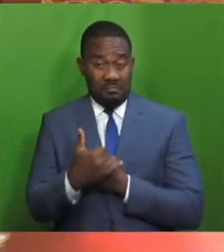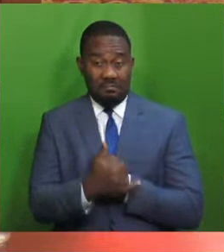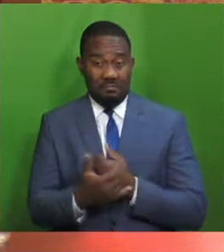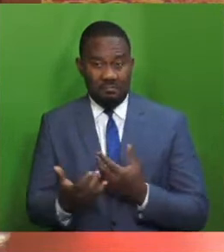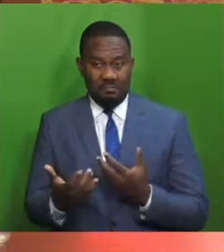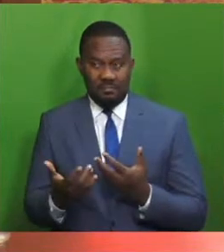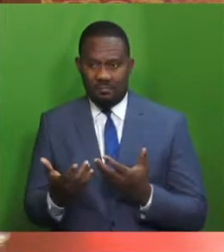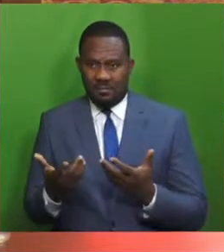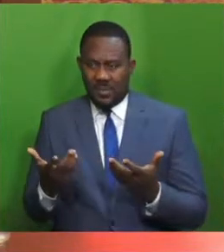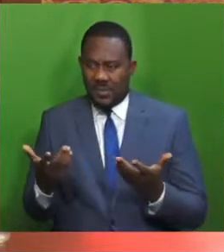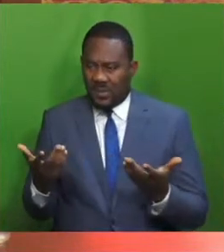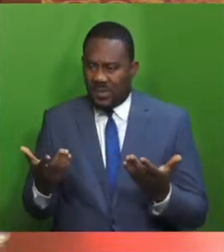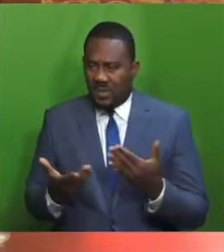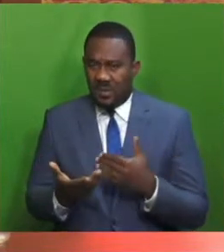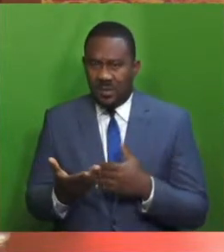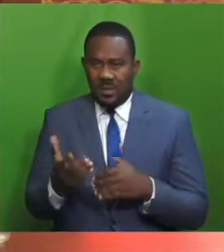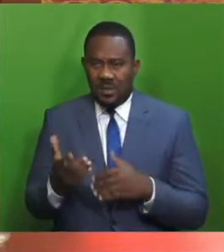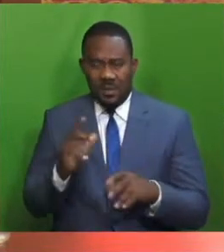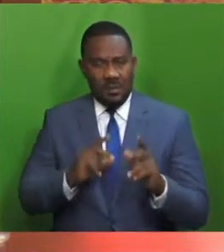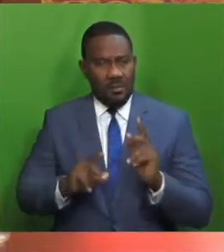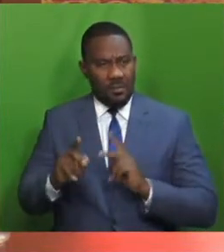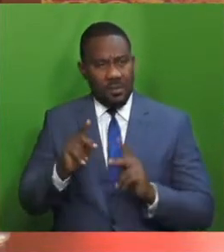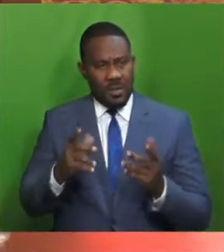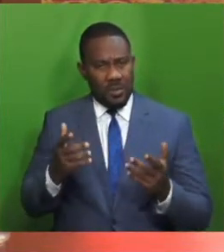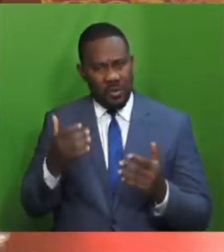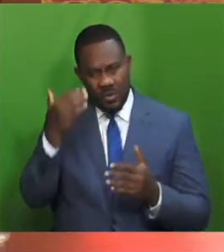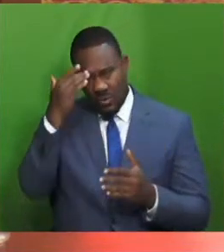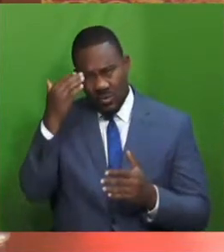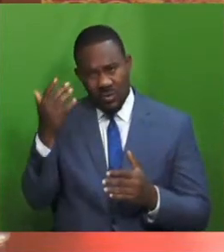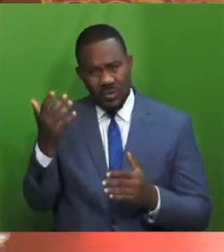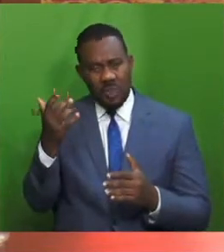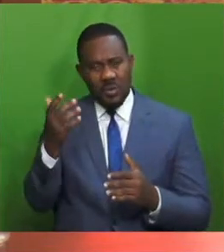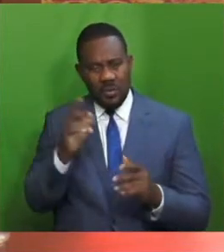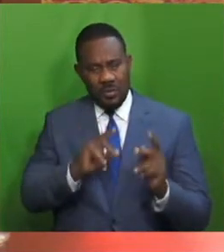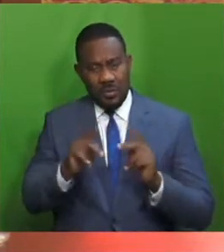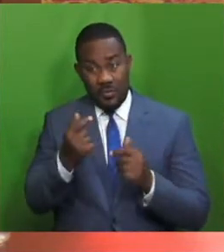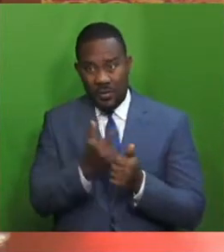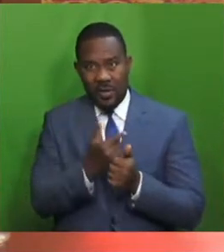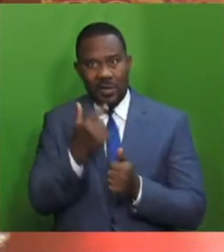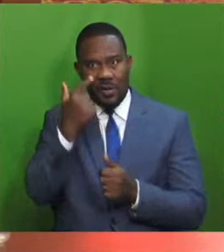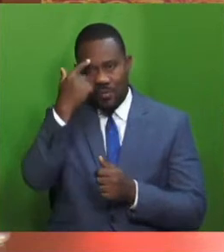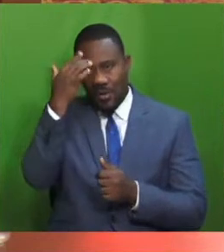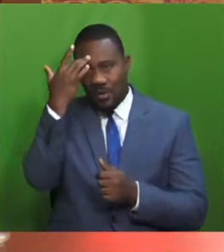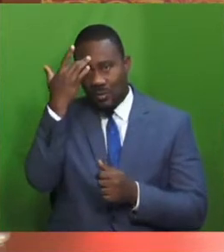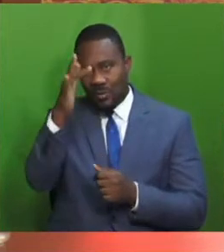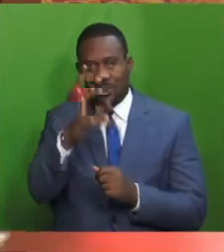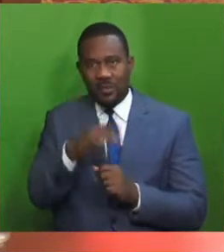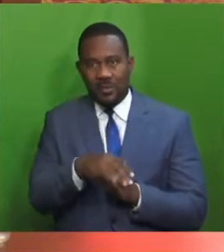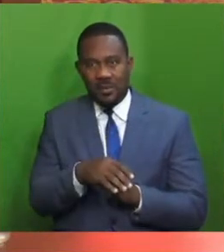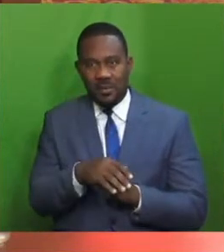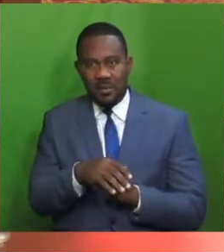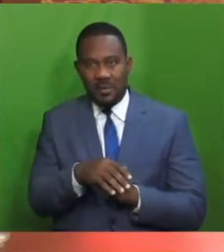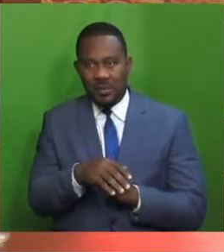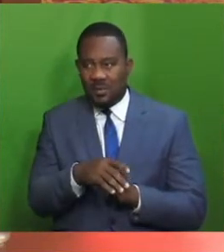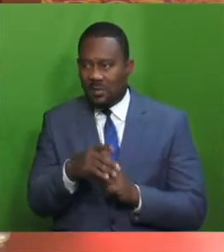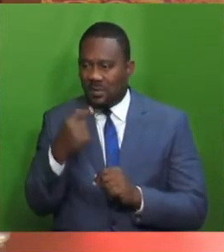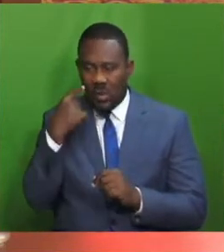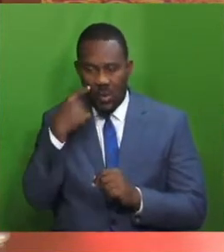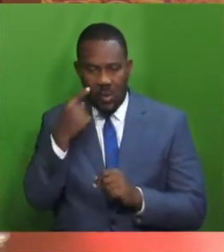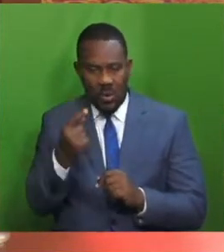sphere, the people of Ghana are deciding they know how to sift wheat from chaff.